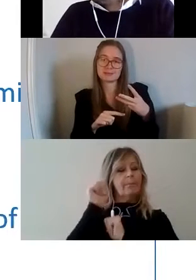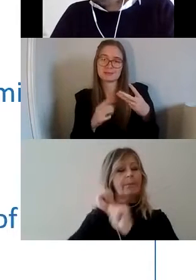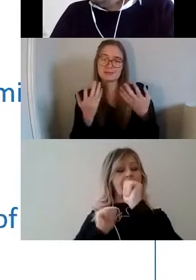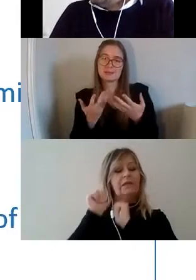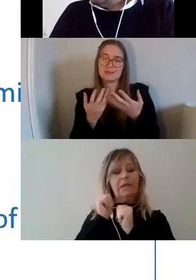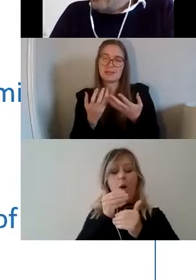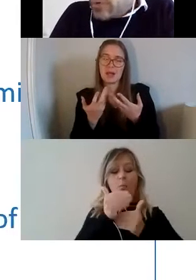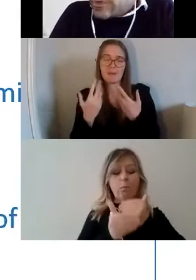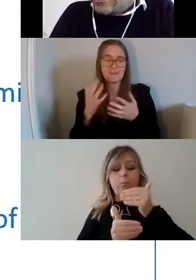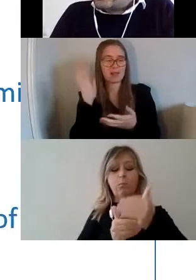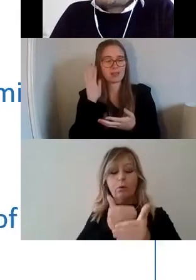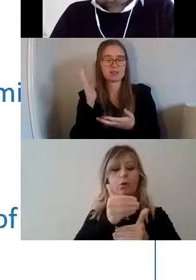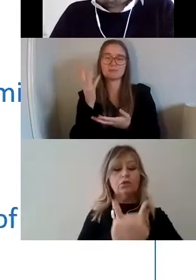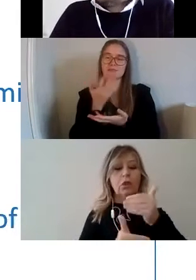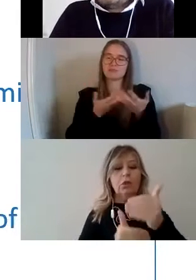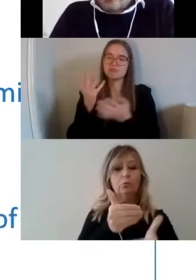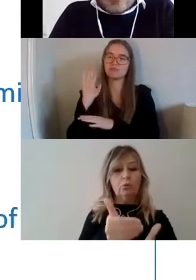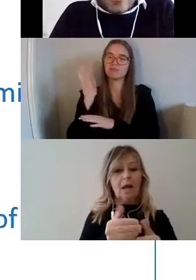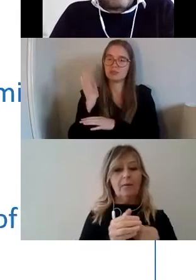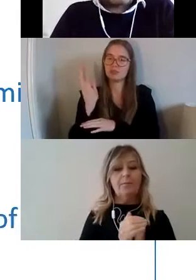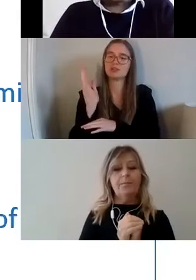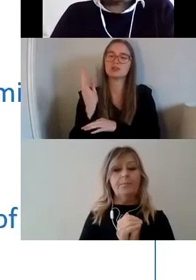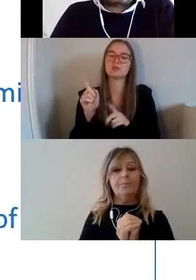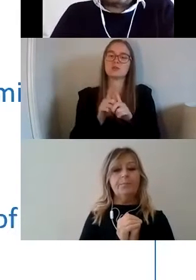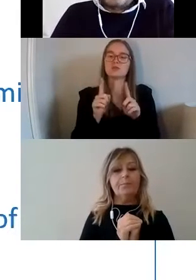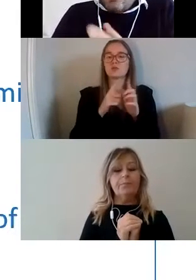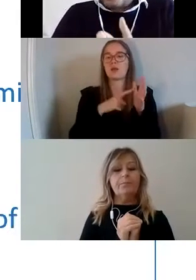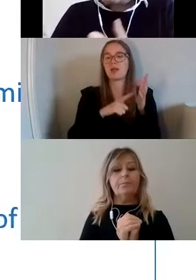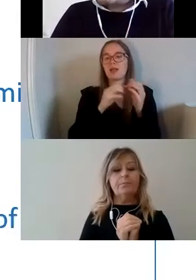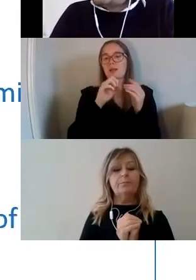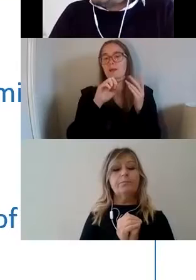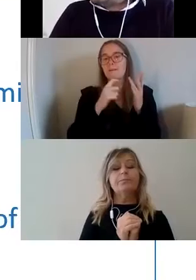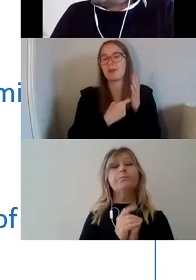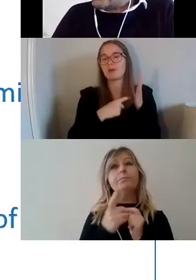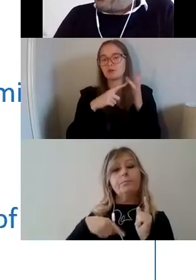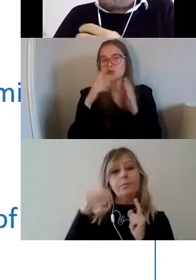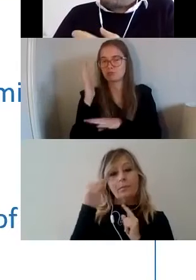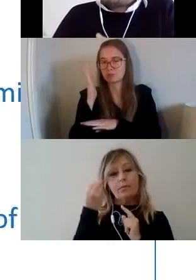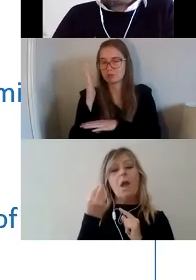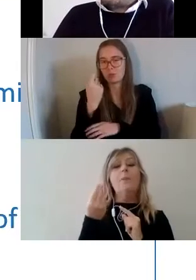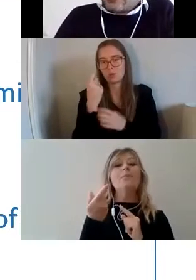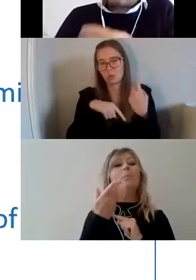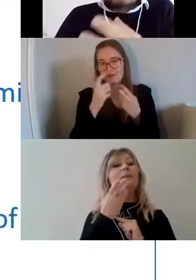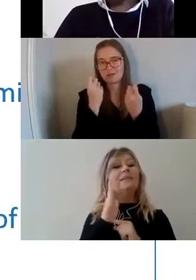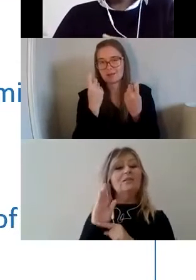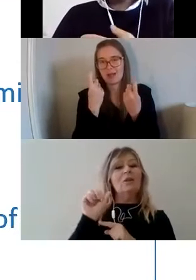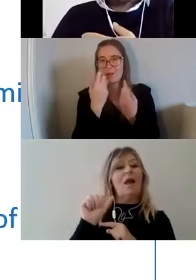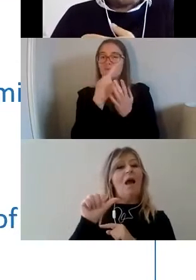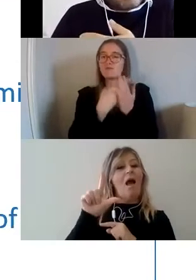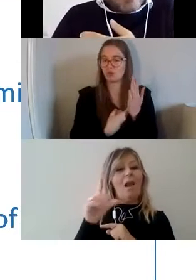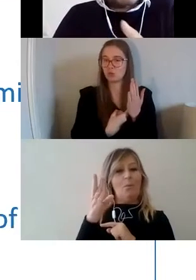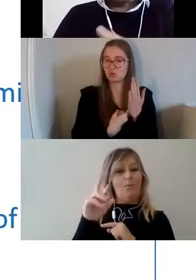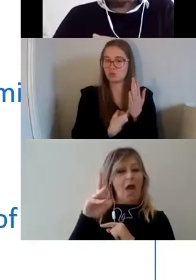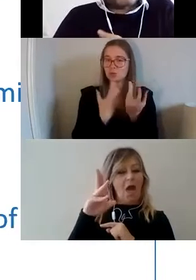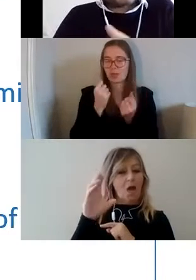listening Pippo Costella's presentation and also Alberto's one, we understand that there is there are rules, there